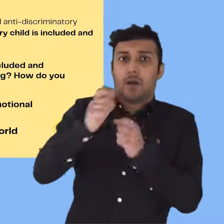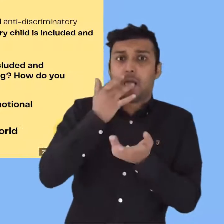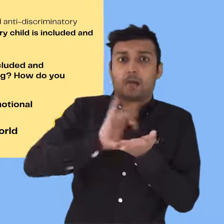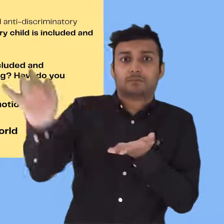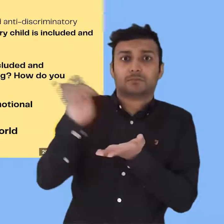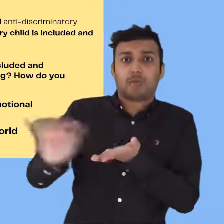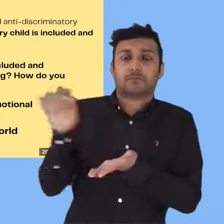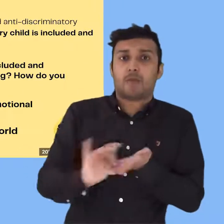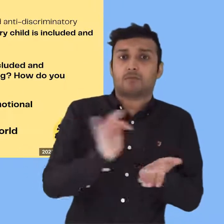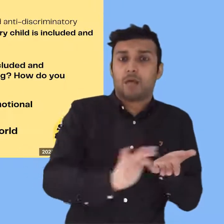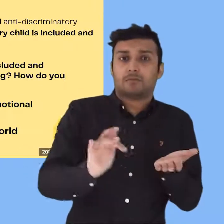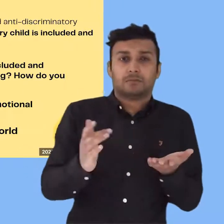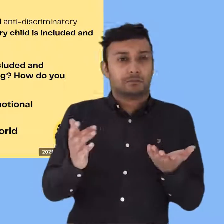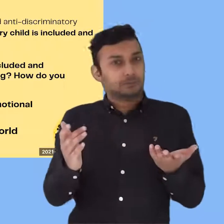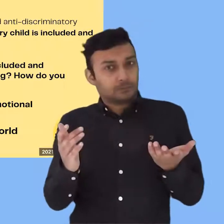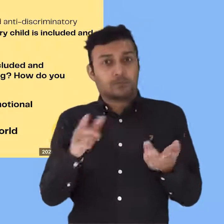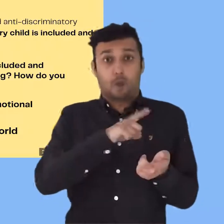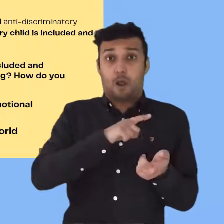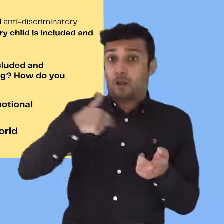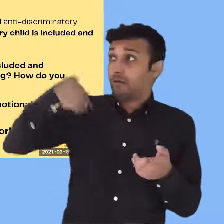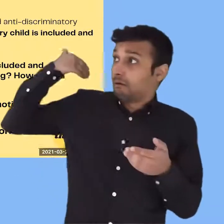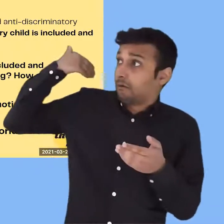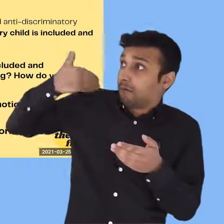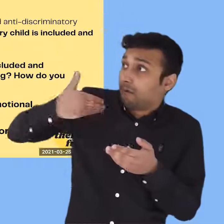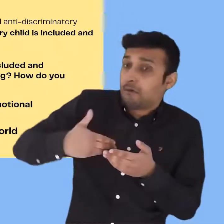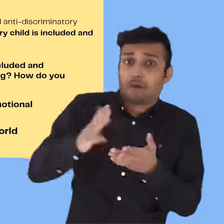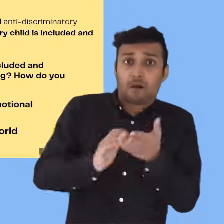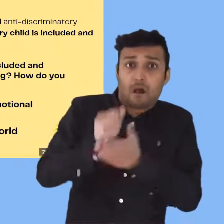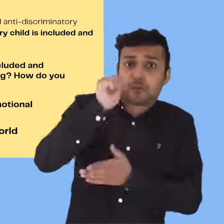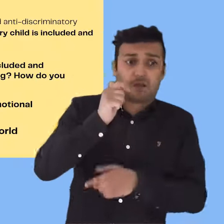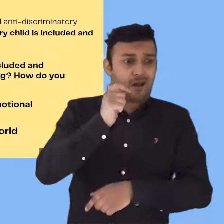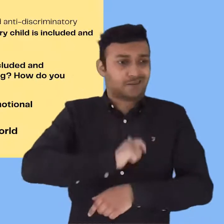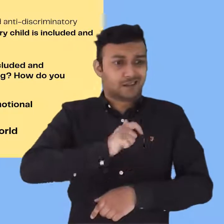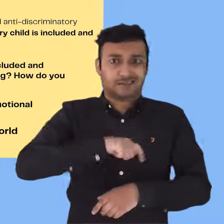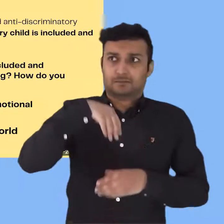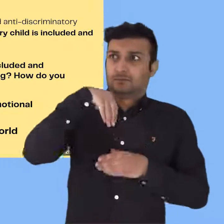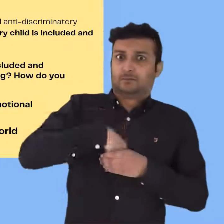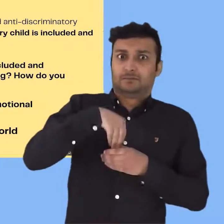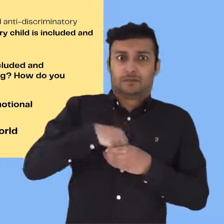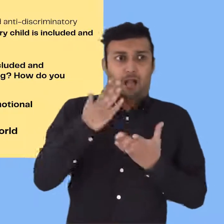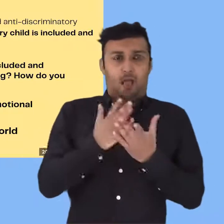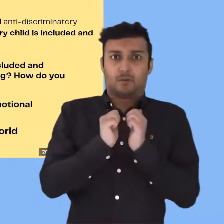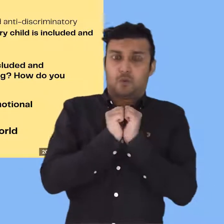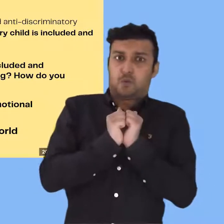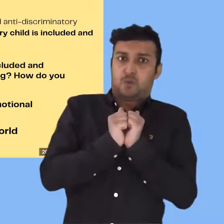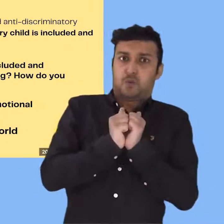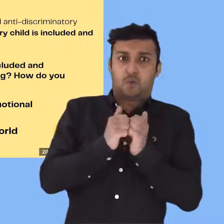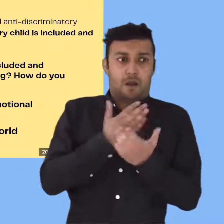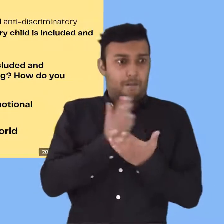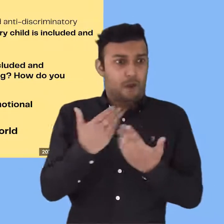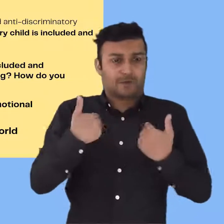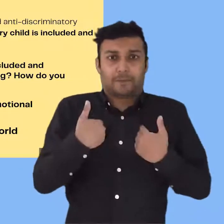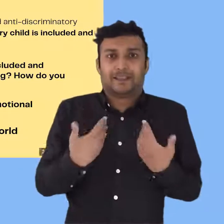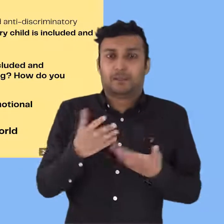our languages, our culture, our ethnicities, they do shape us, and they do shape our children as well. So we need to